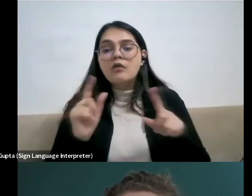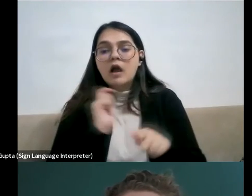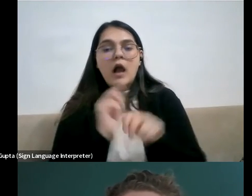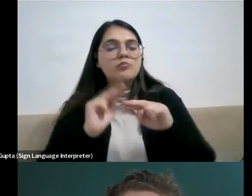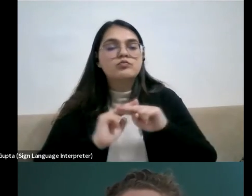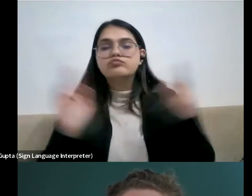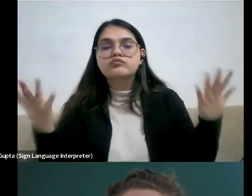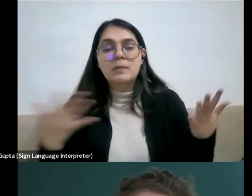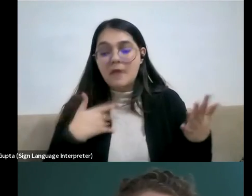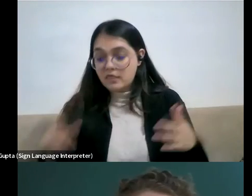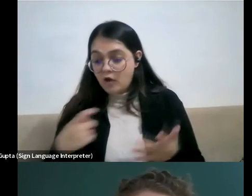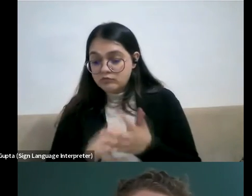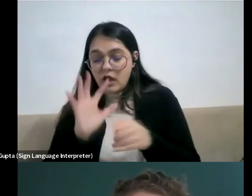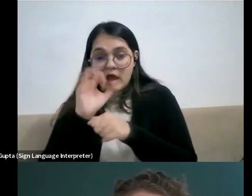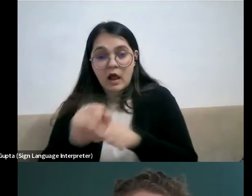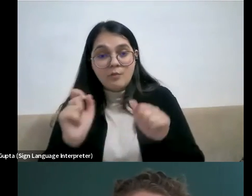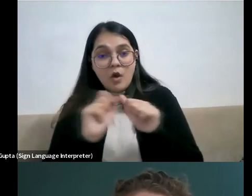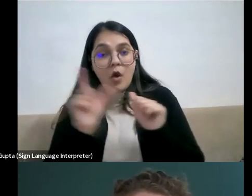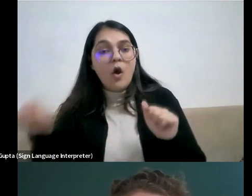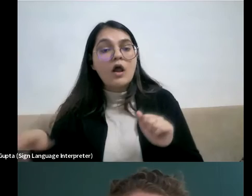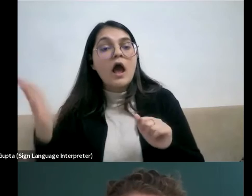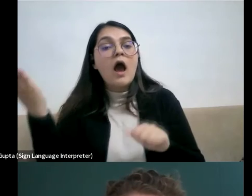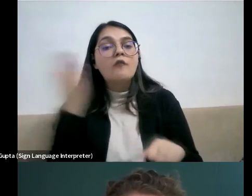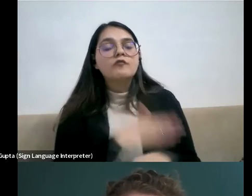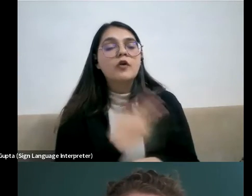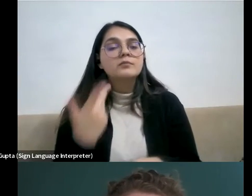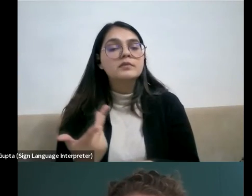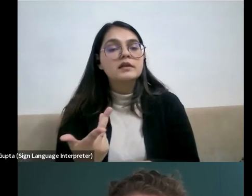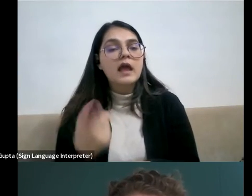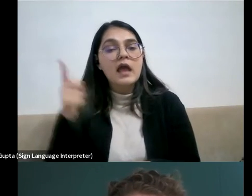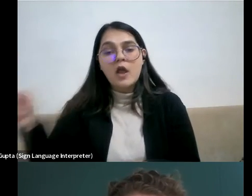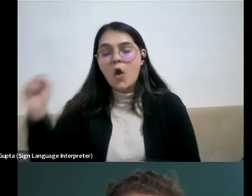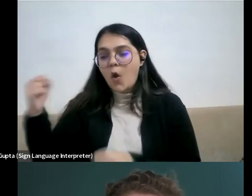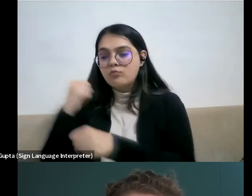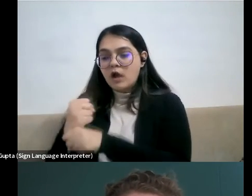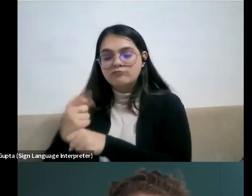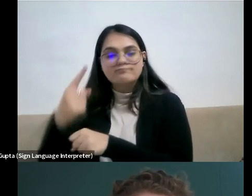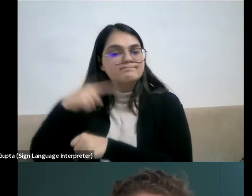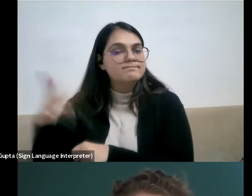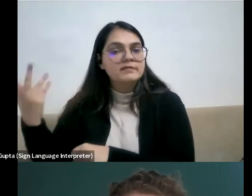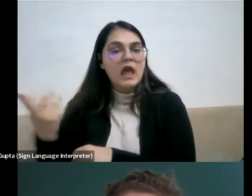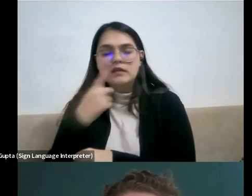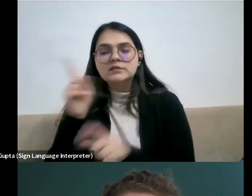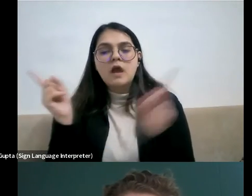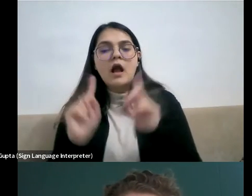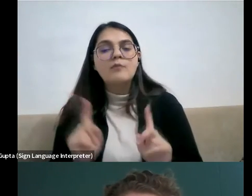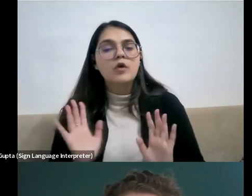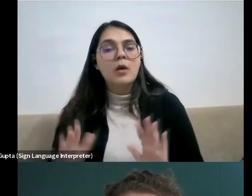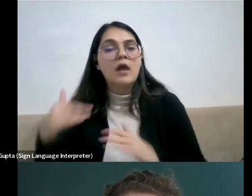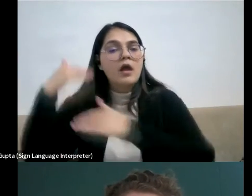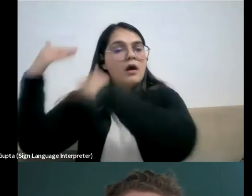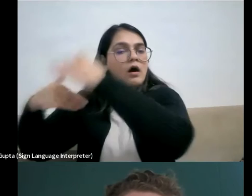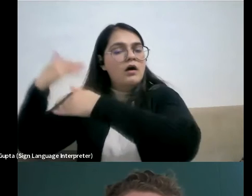so we recognize that all of this comes in the context of an incapable and weakened state that's suffering from decades of